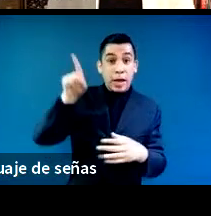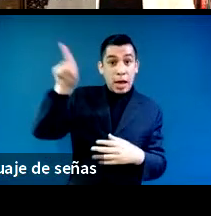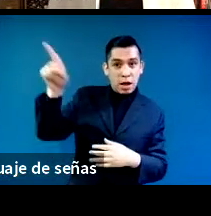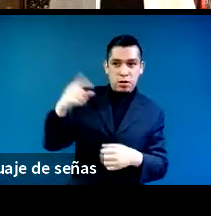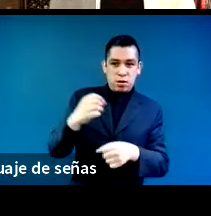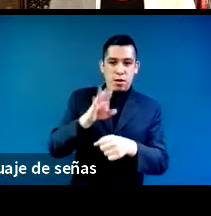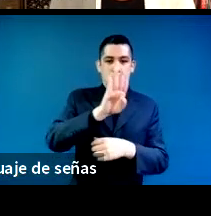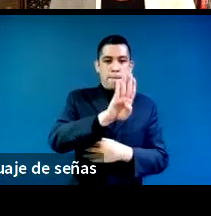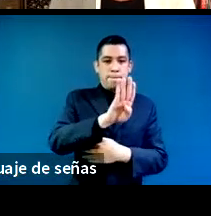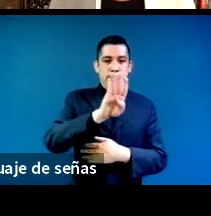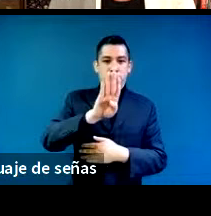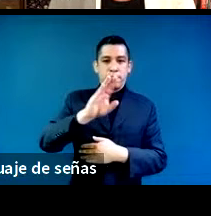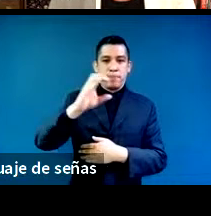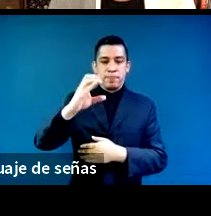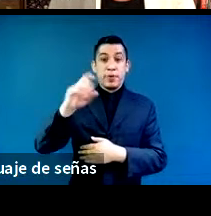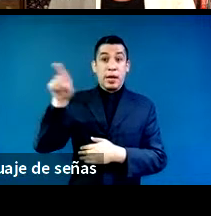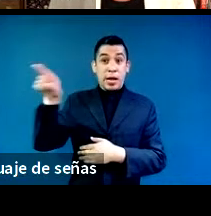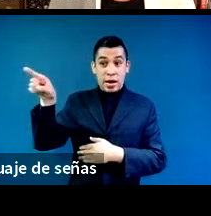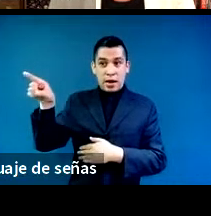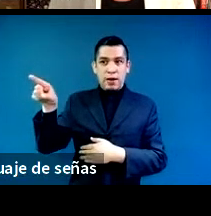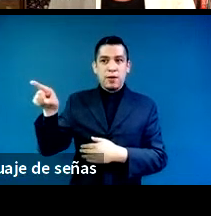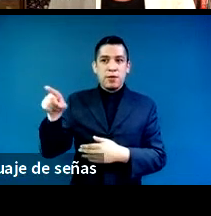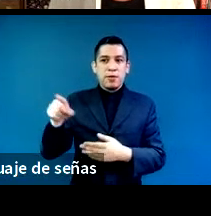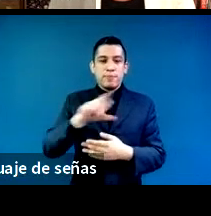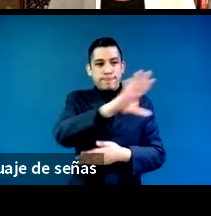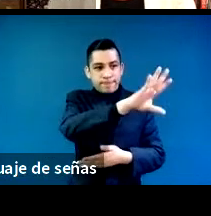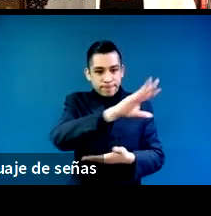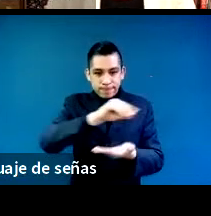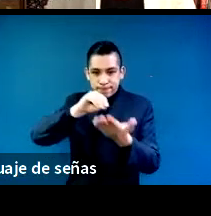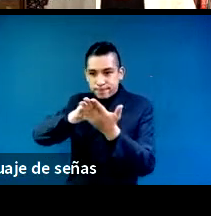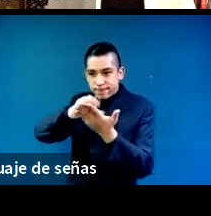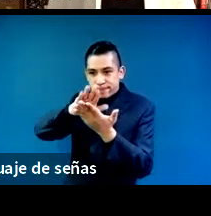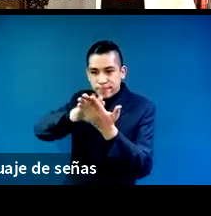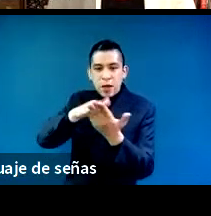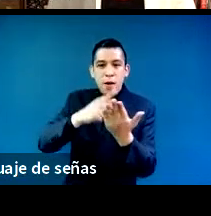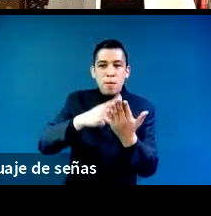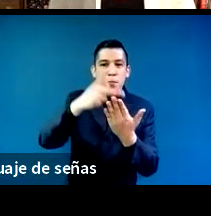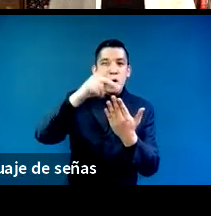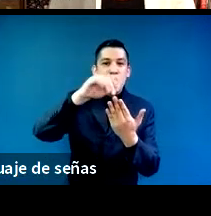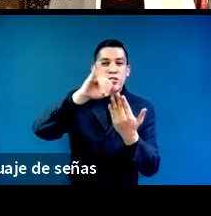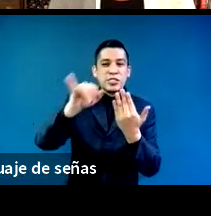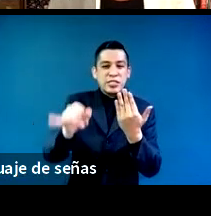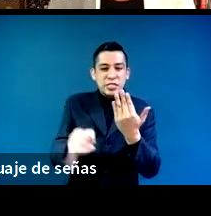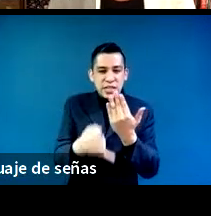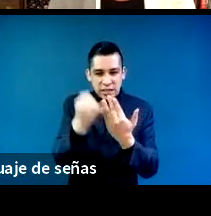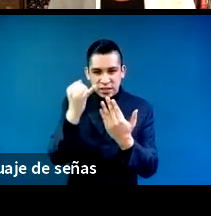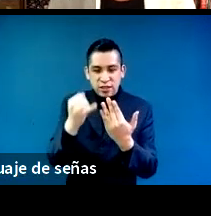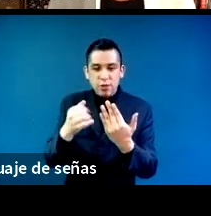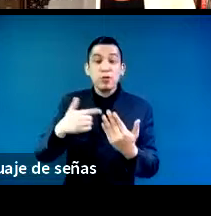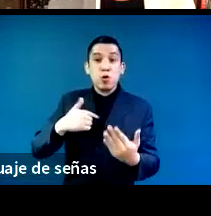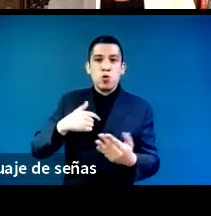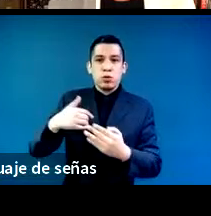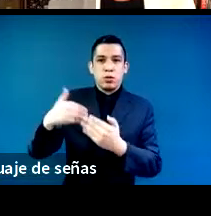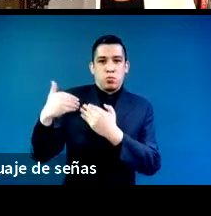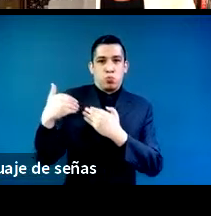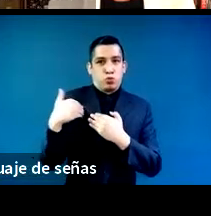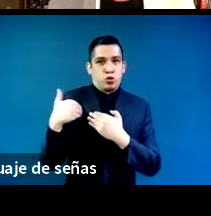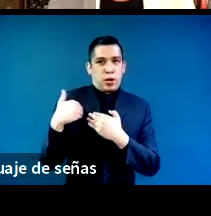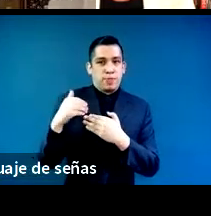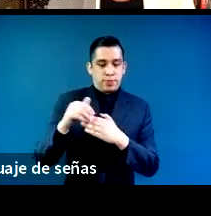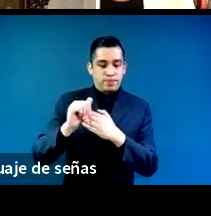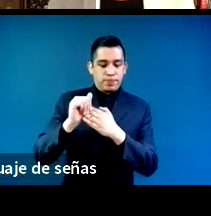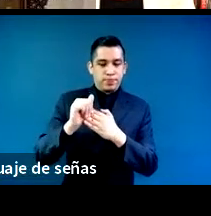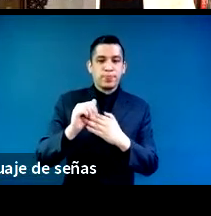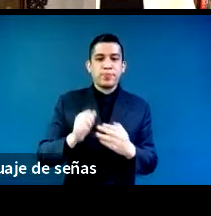which I lead, but was started by a presenter called Ros Atkins from Outside Source. What we do in